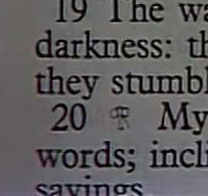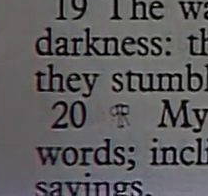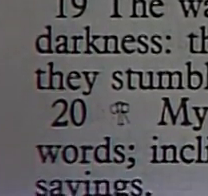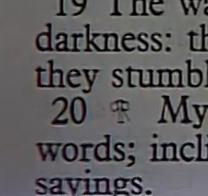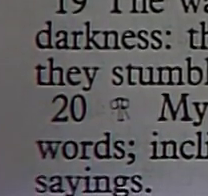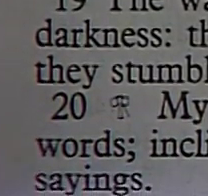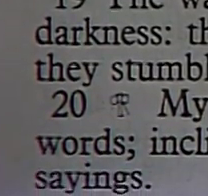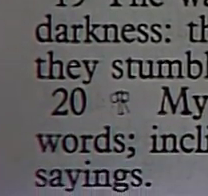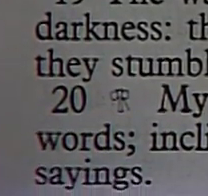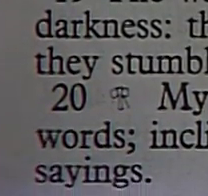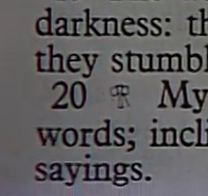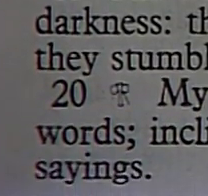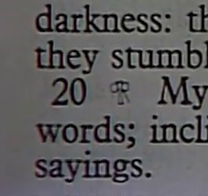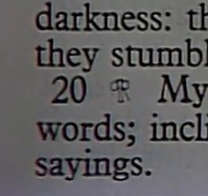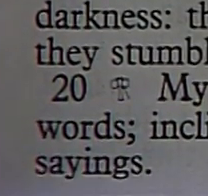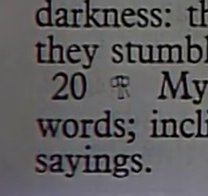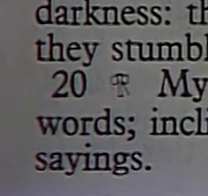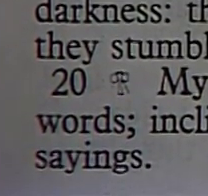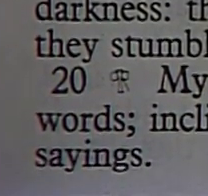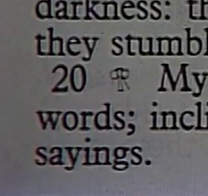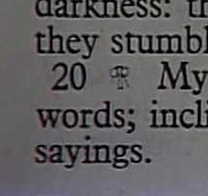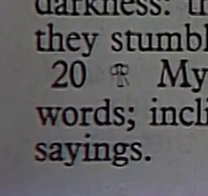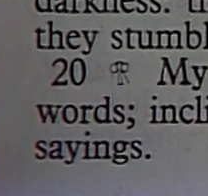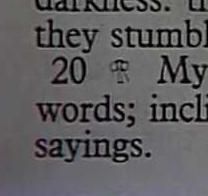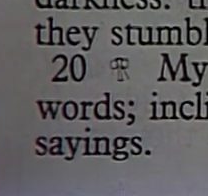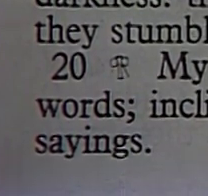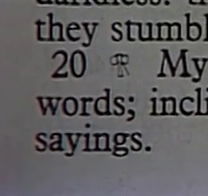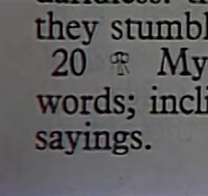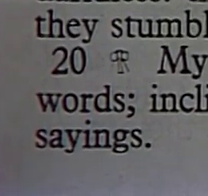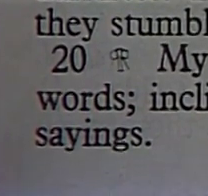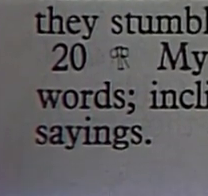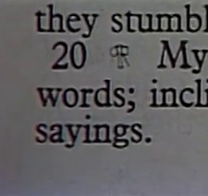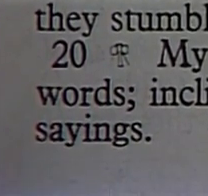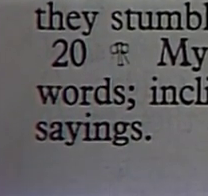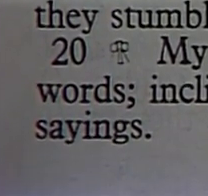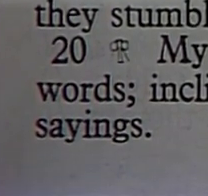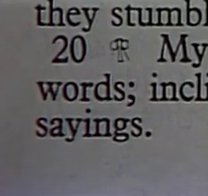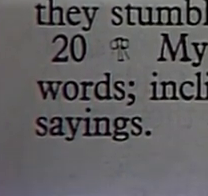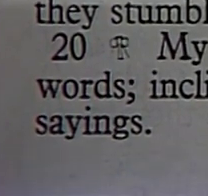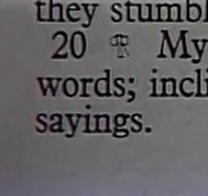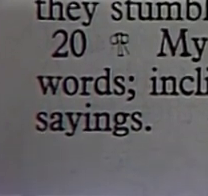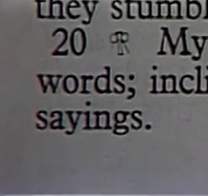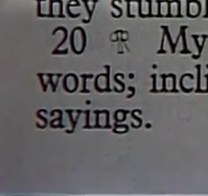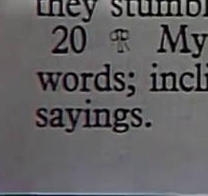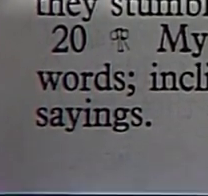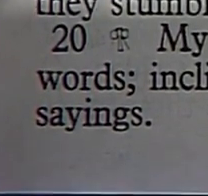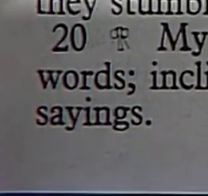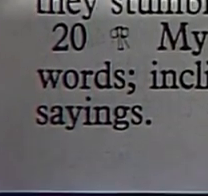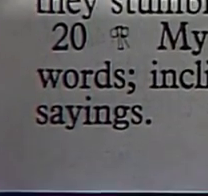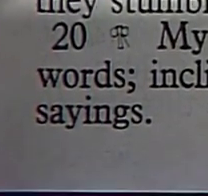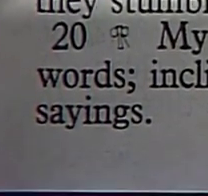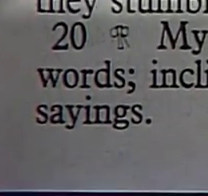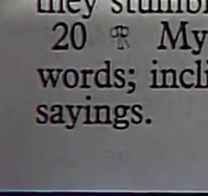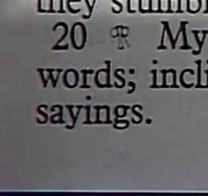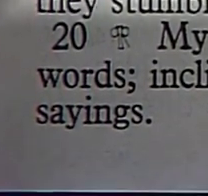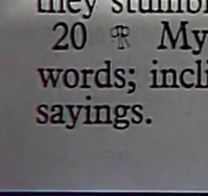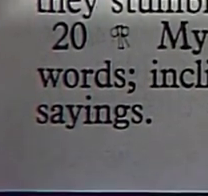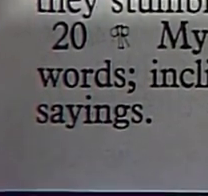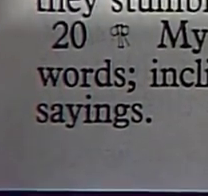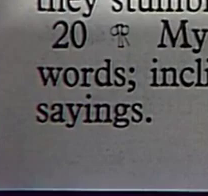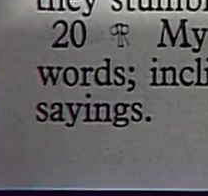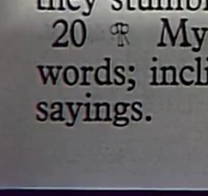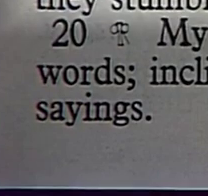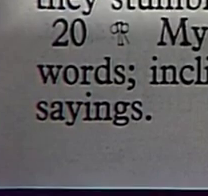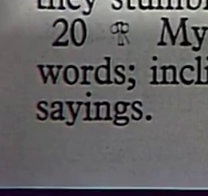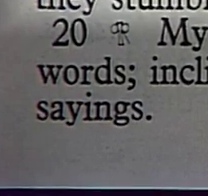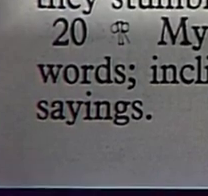is as the shining light that shineth more and more unto the perfect day. The way of the wicked is as darkness.